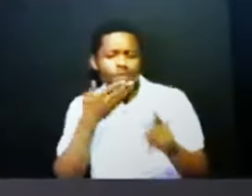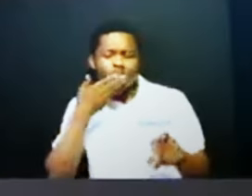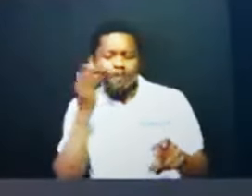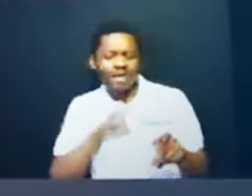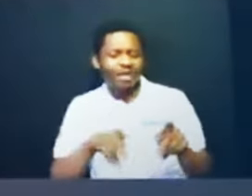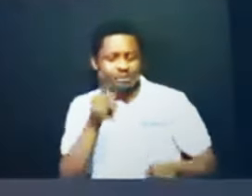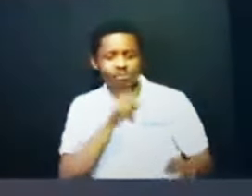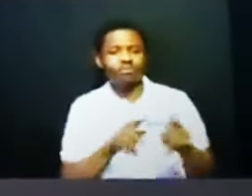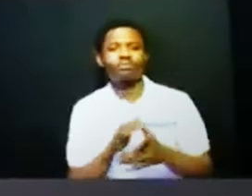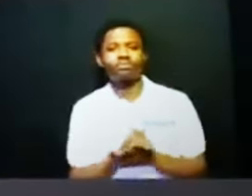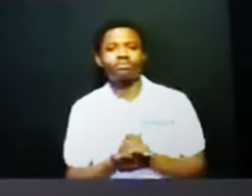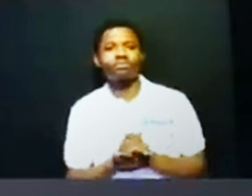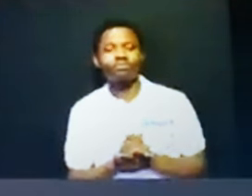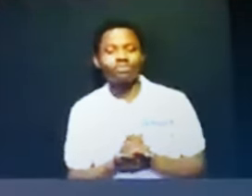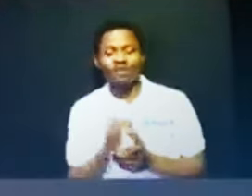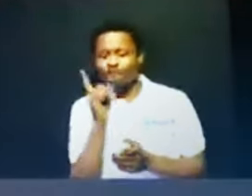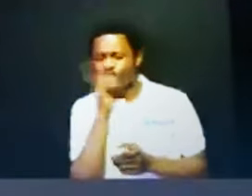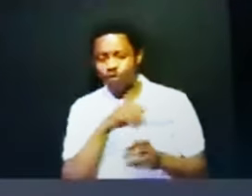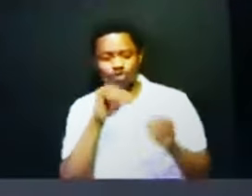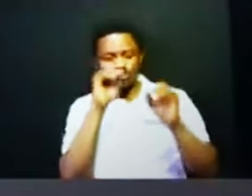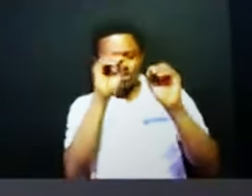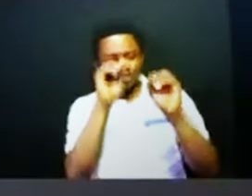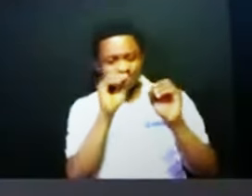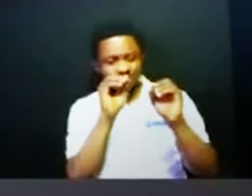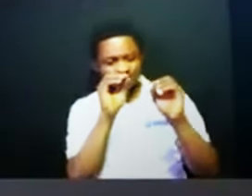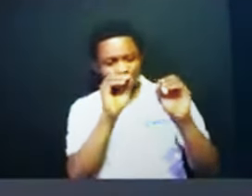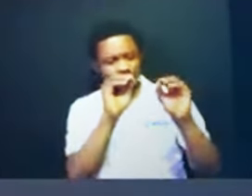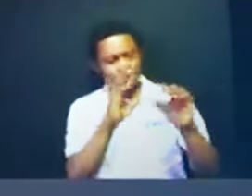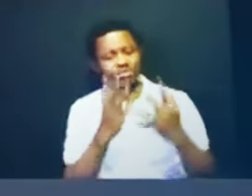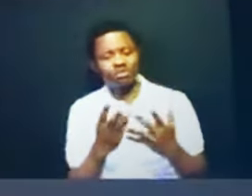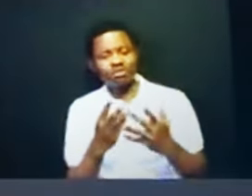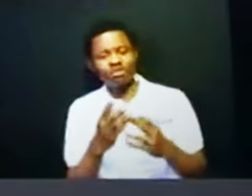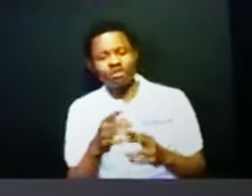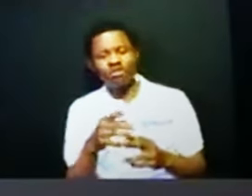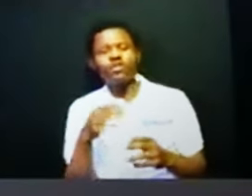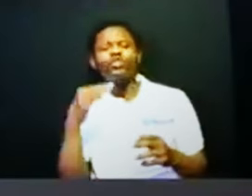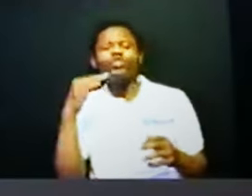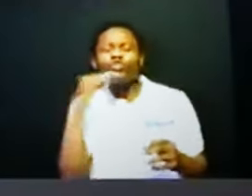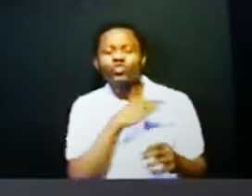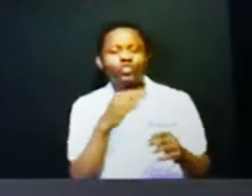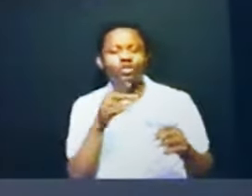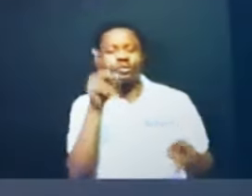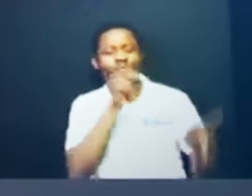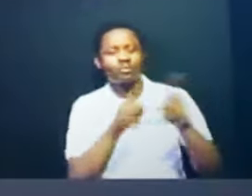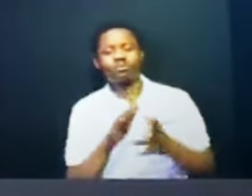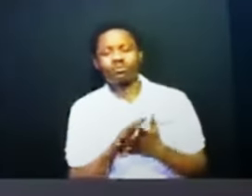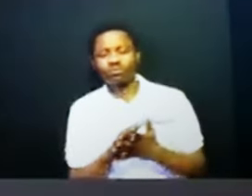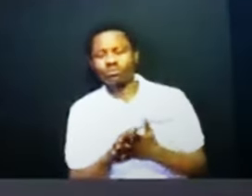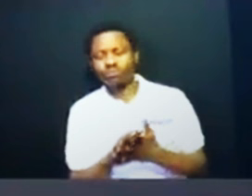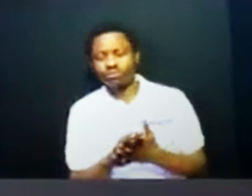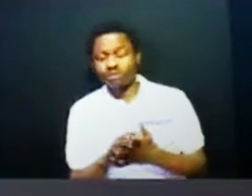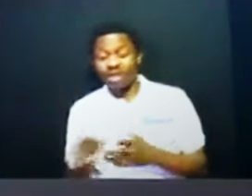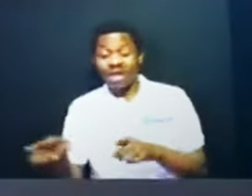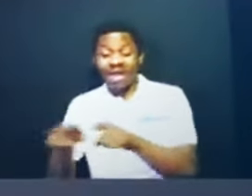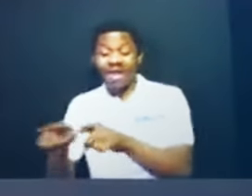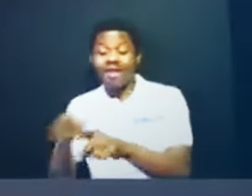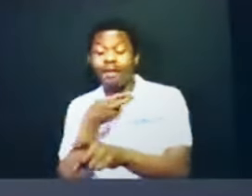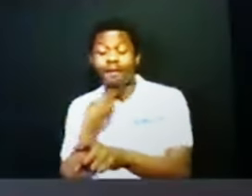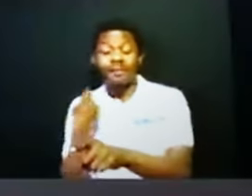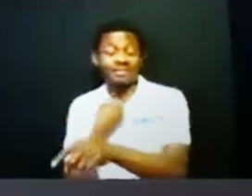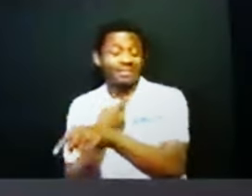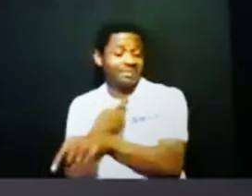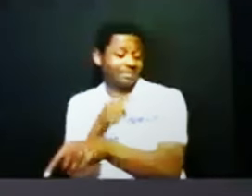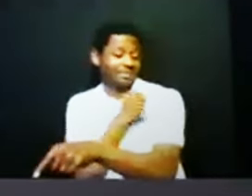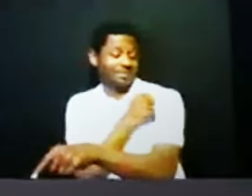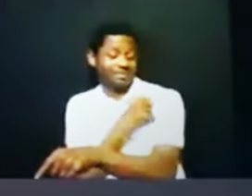And as a true false teachings, a true false brothers. Now, as a pastor, it should be